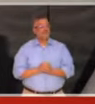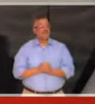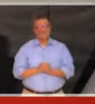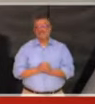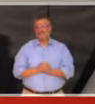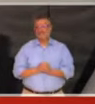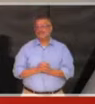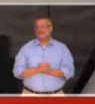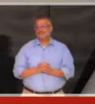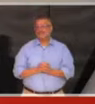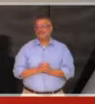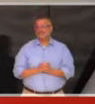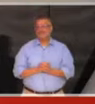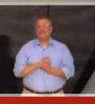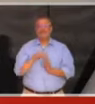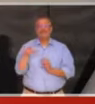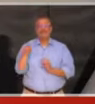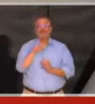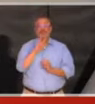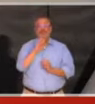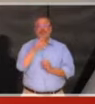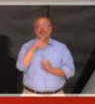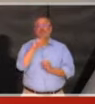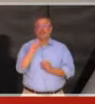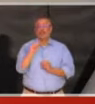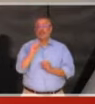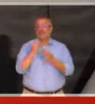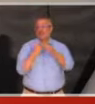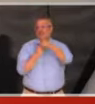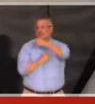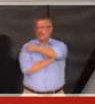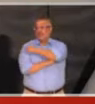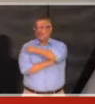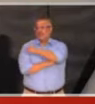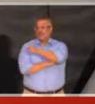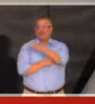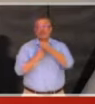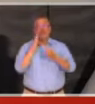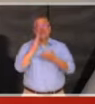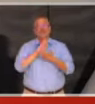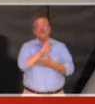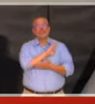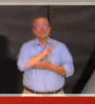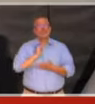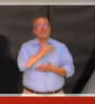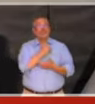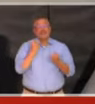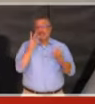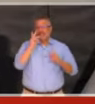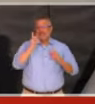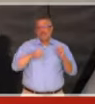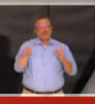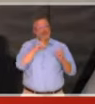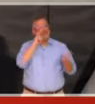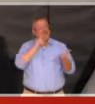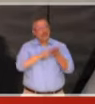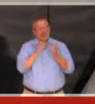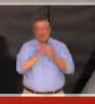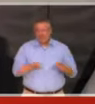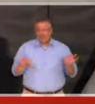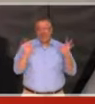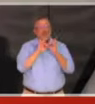Mi Familia Vota, the Dolores Huerta Foundation, and our local school board members. There were so many people, because you all recognize how